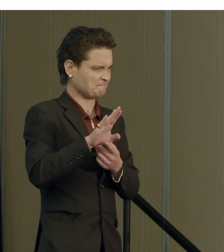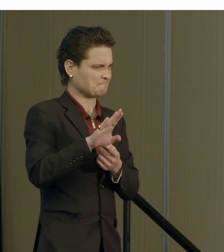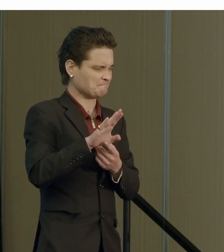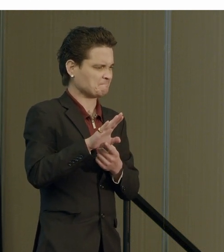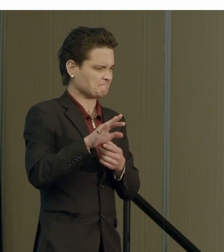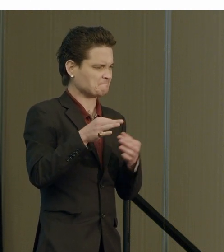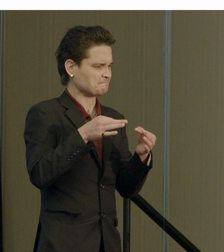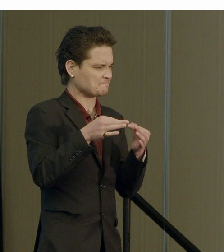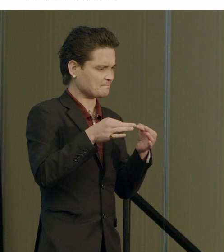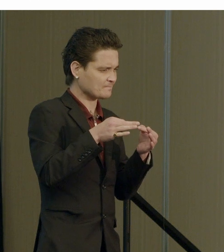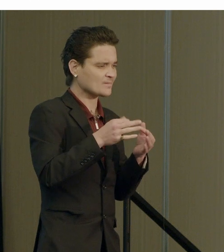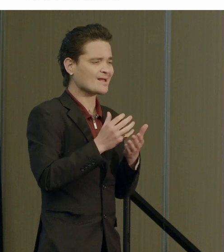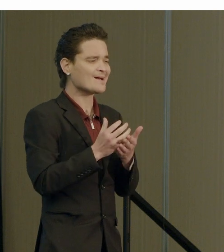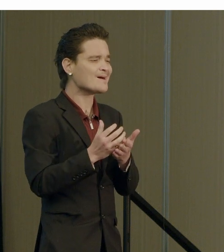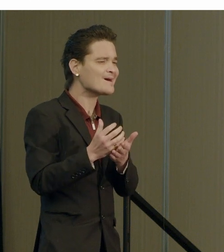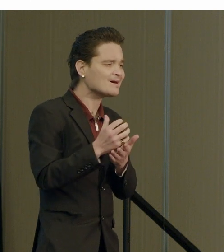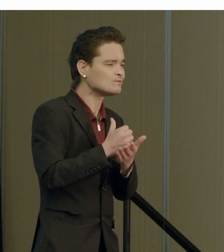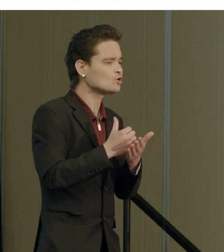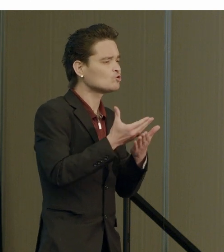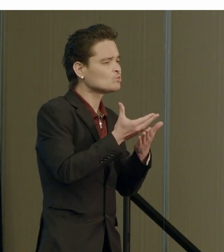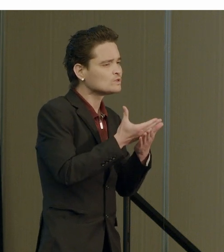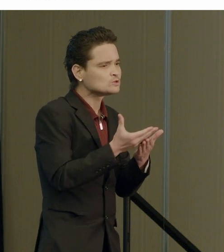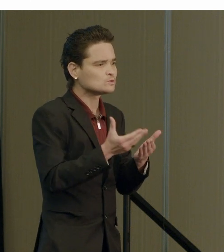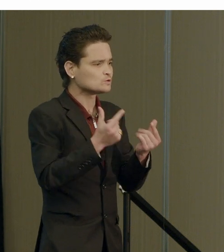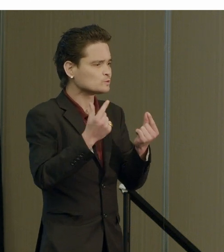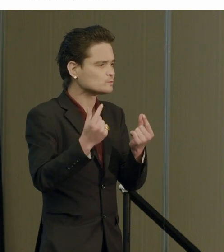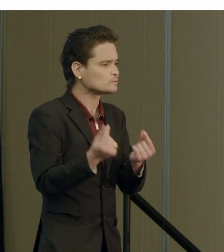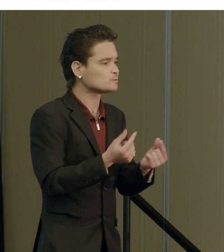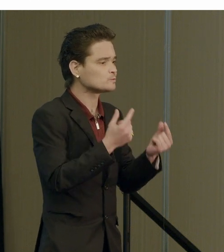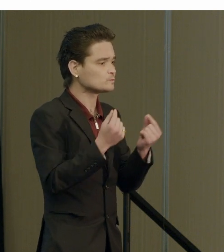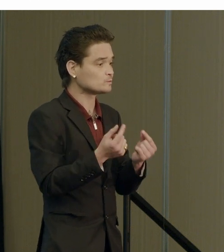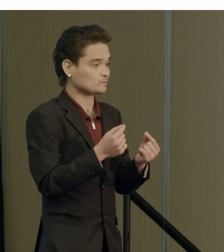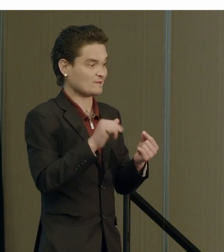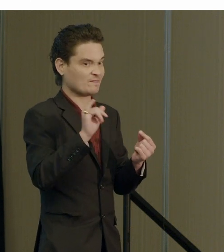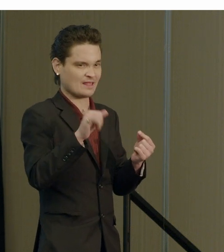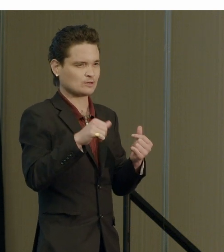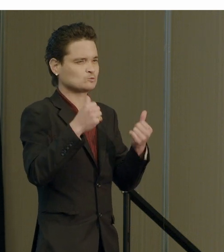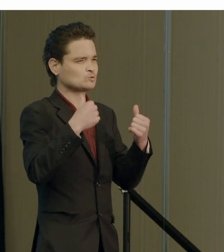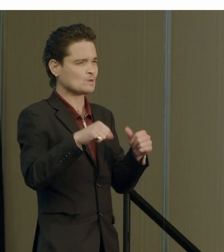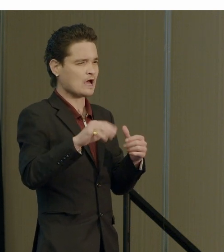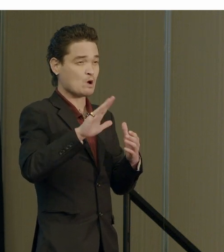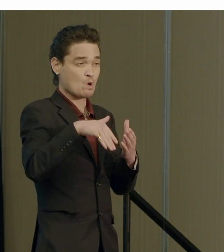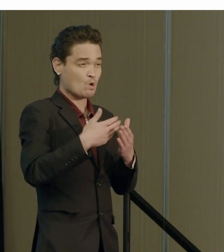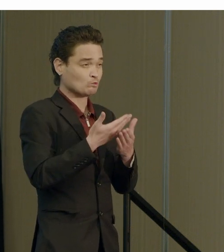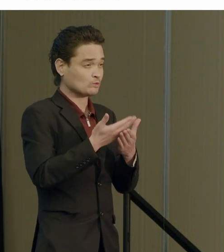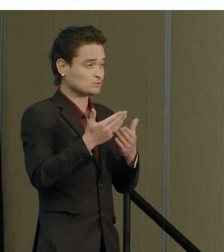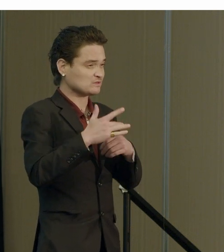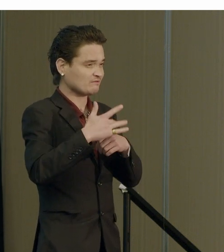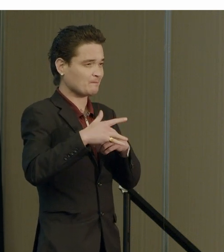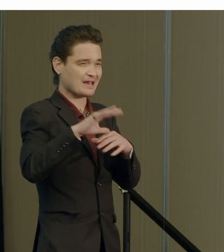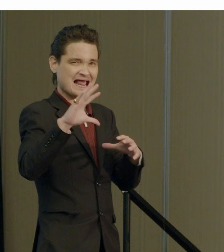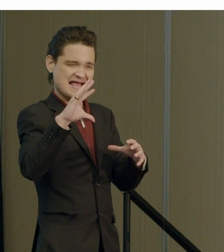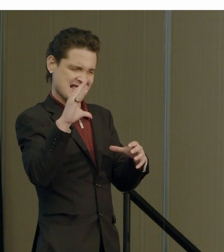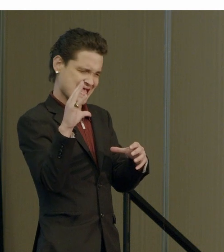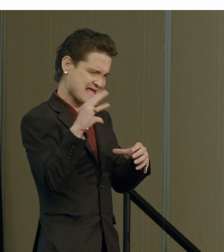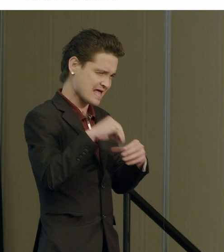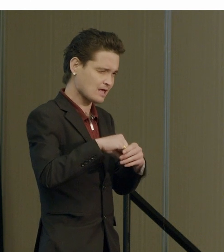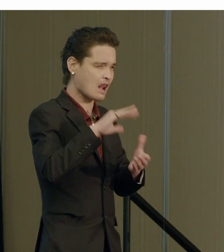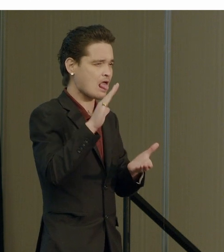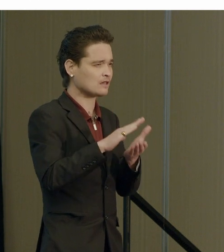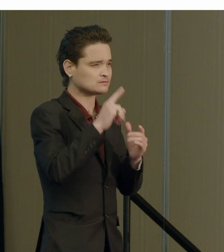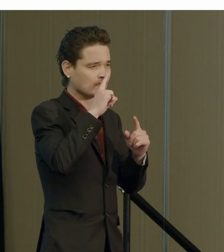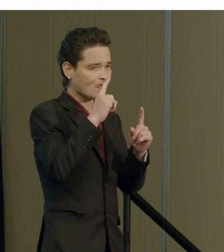of our resources about how to do that well into one place. And I'll share a link in a little bit that'll take you to any one of these